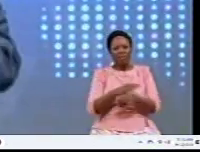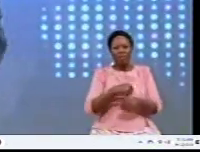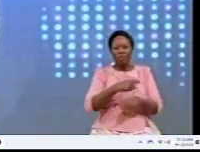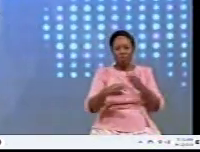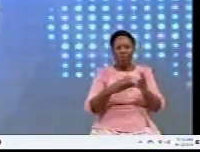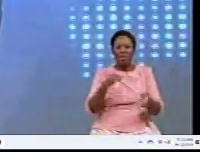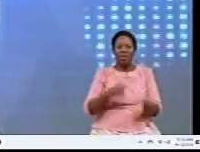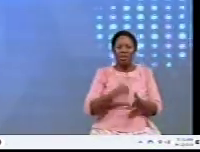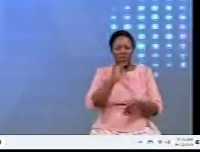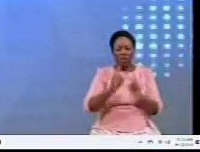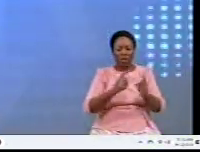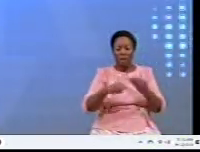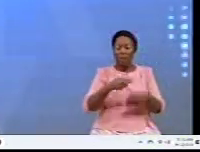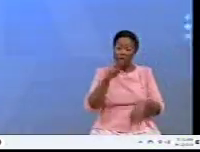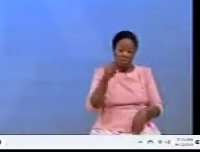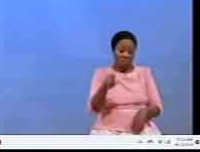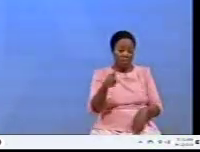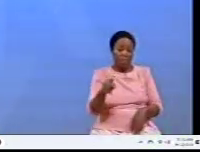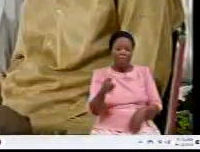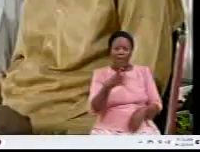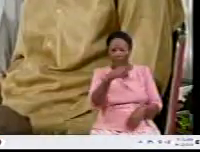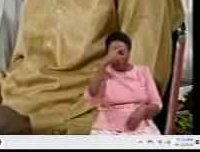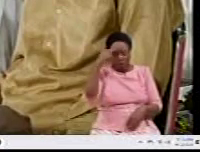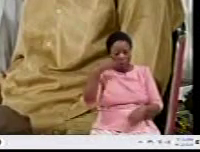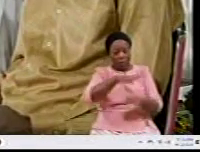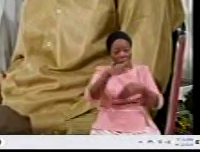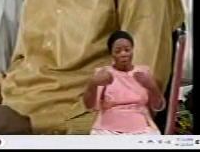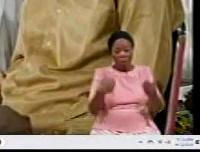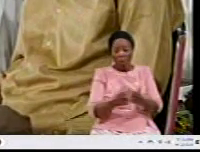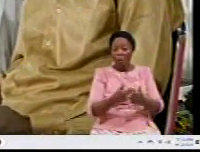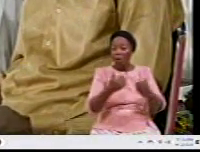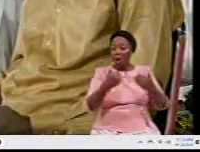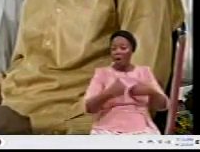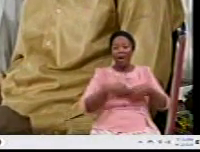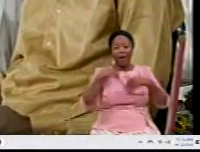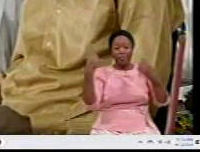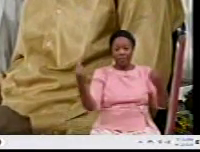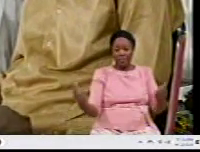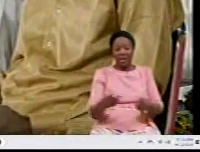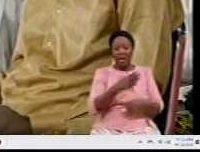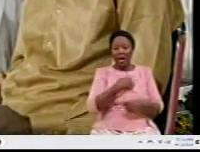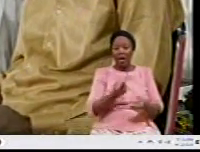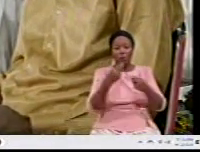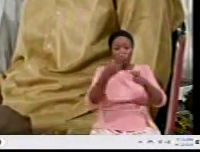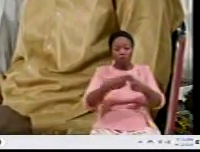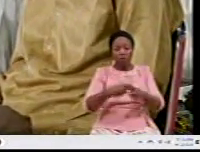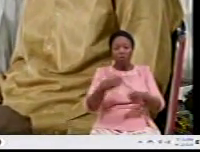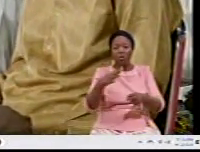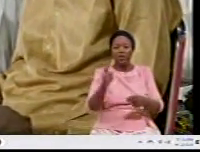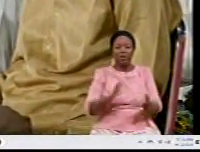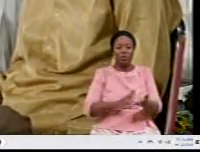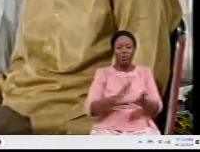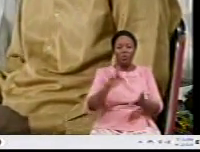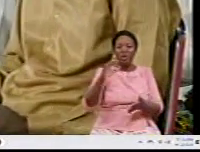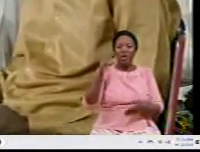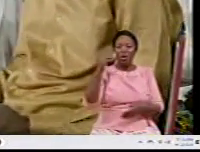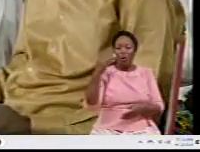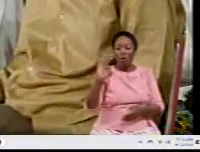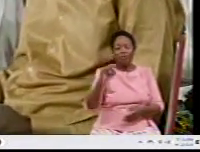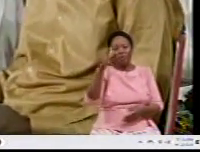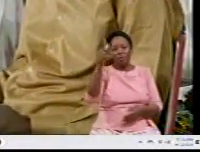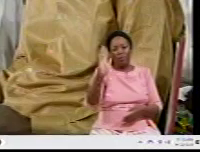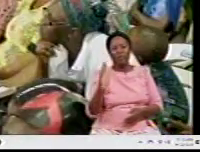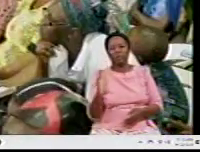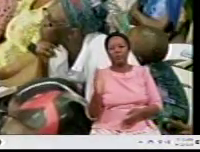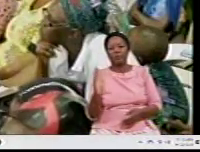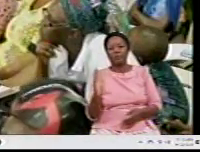you. Because all have sinned and come short of the glory of God.